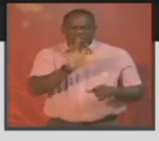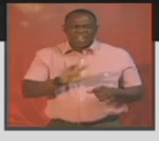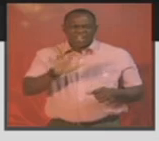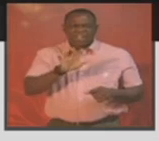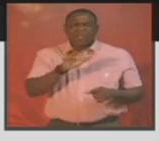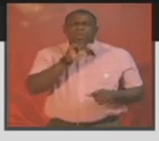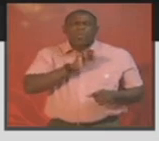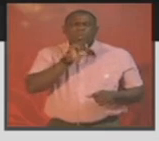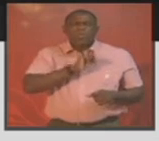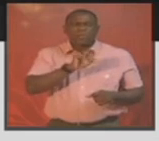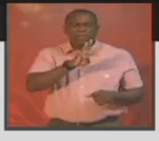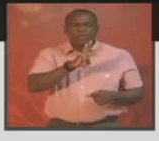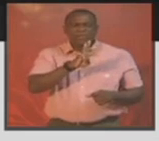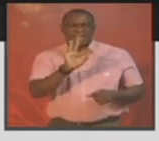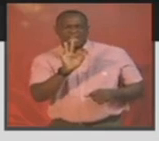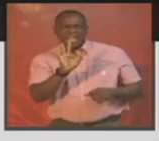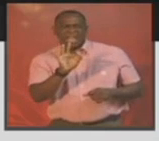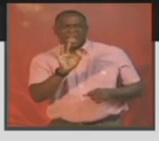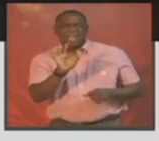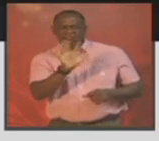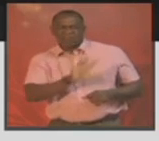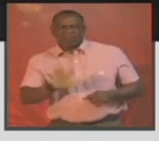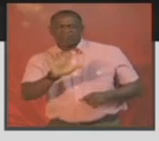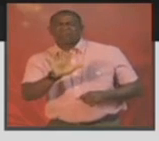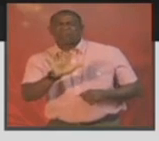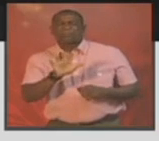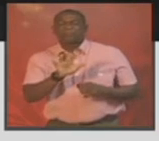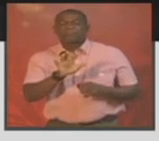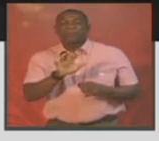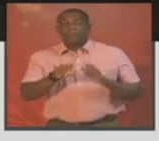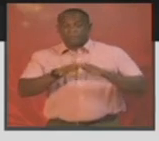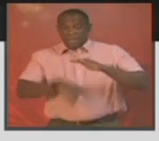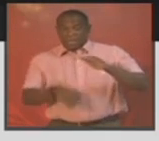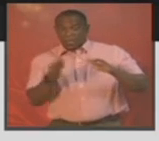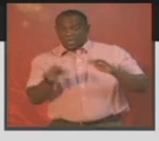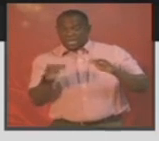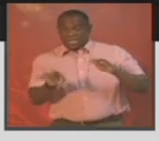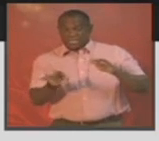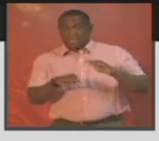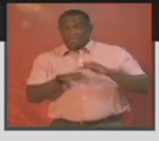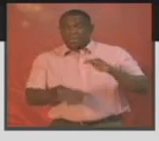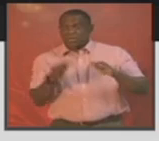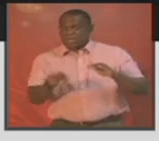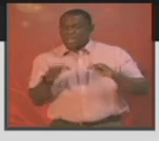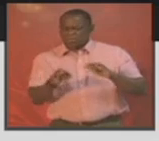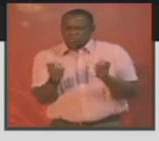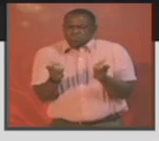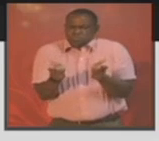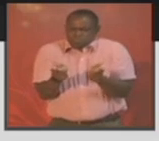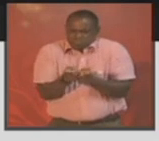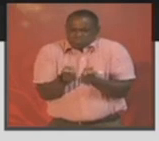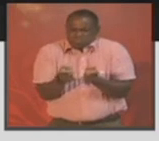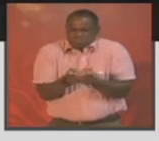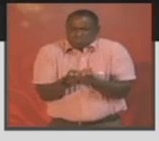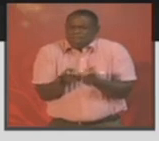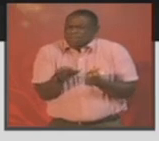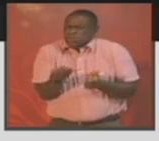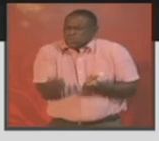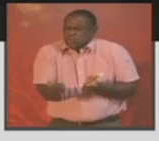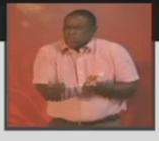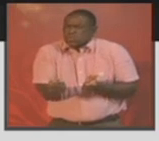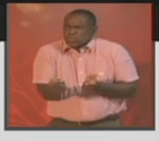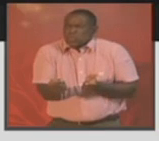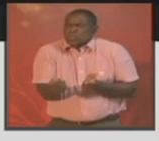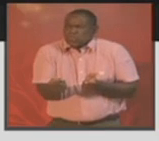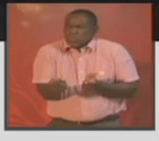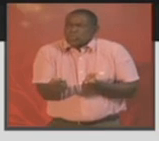notably the cases below 19 are small in number. The width of that pyramid at the